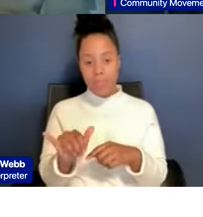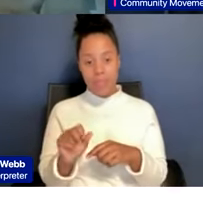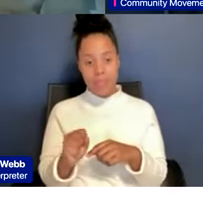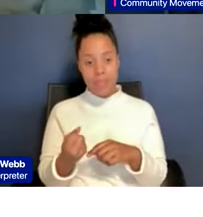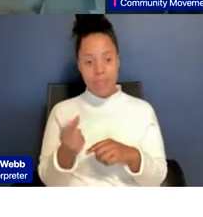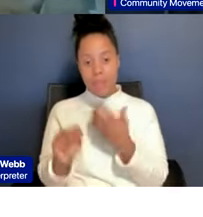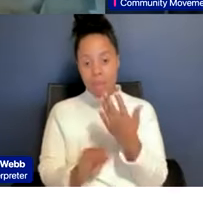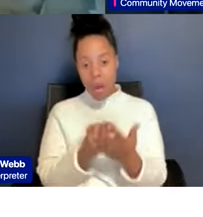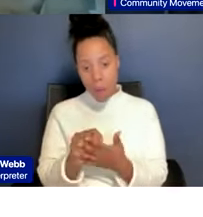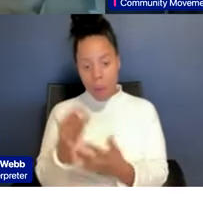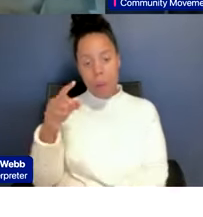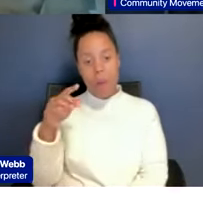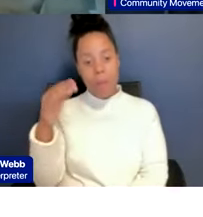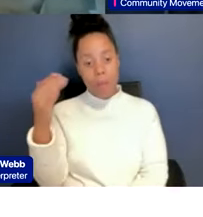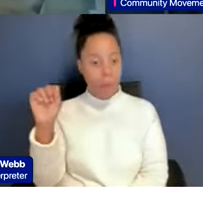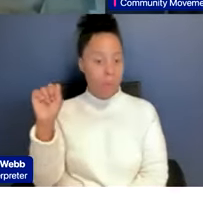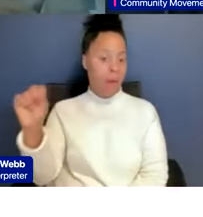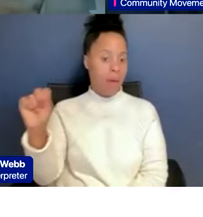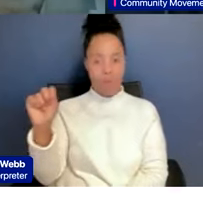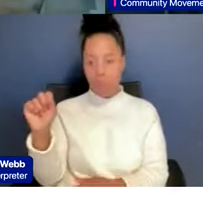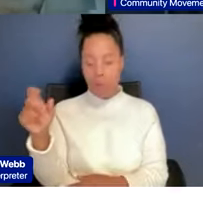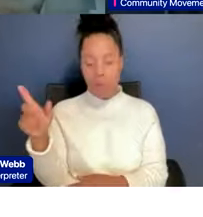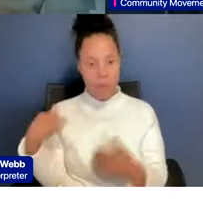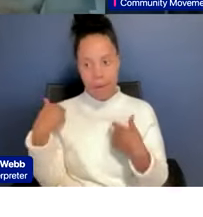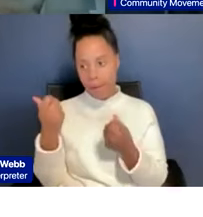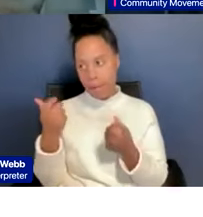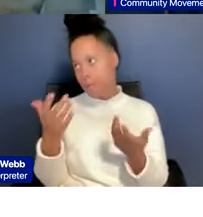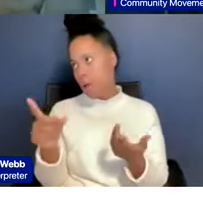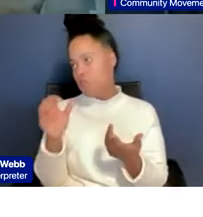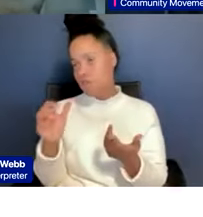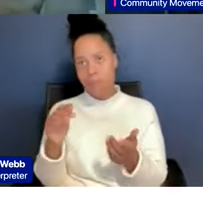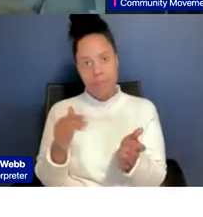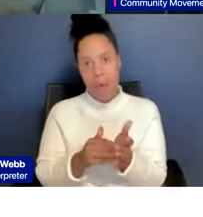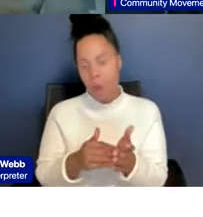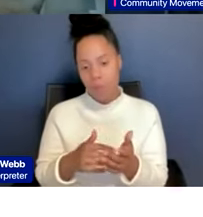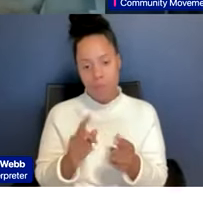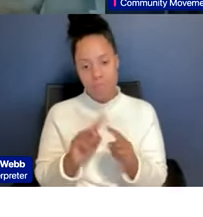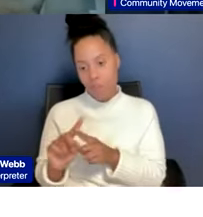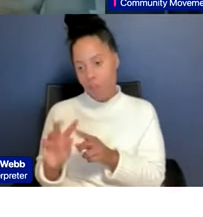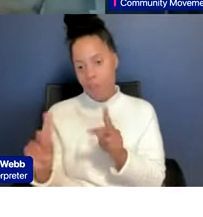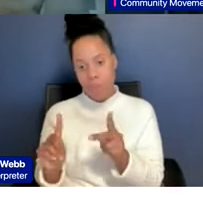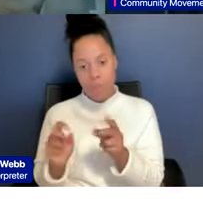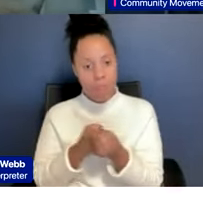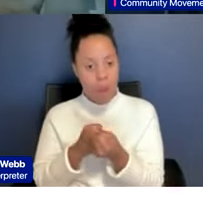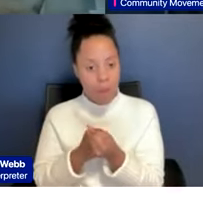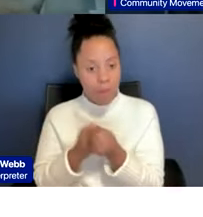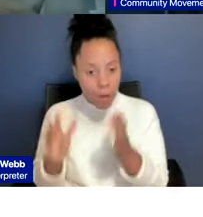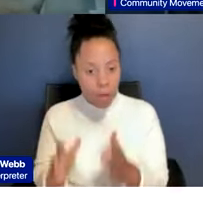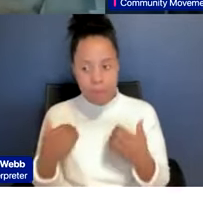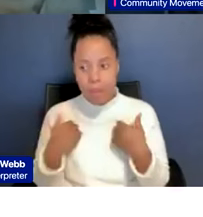had hundreds of thousands of subscribers and was considered one of the most well-read newspapers in the